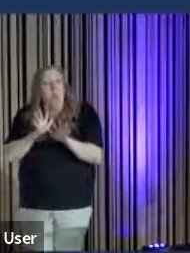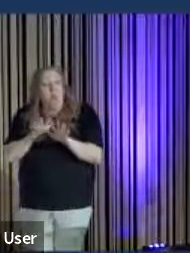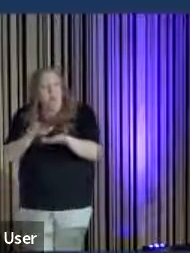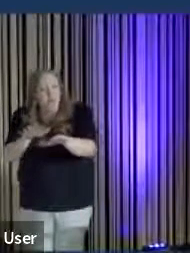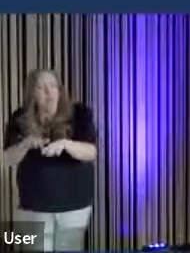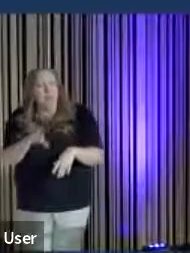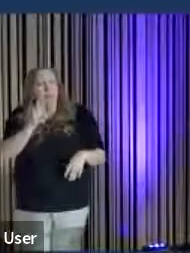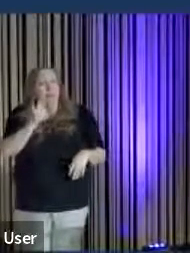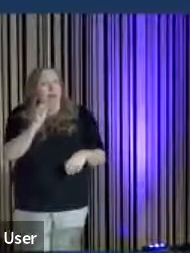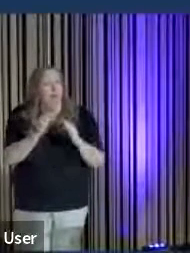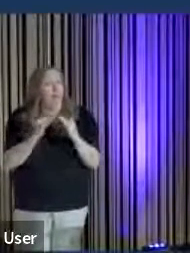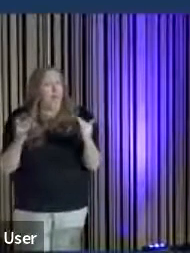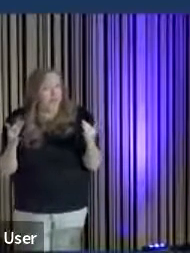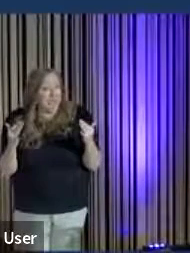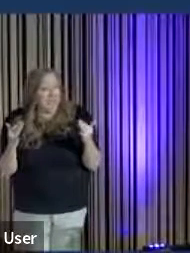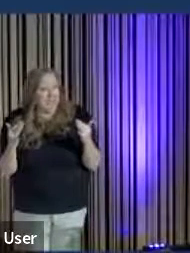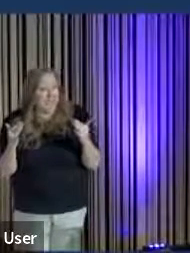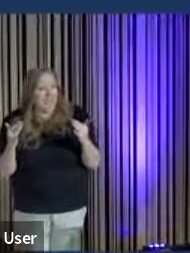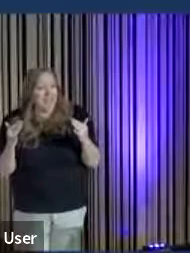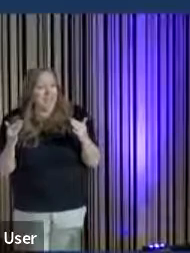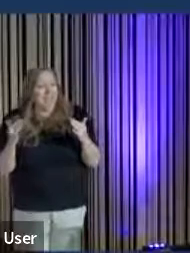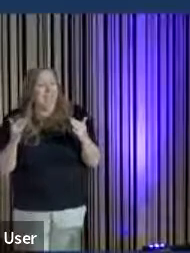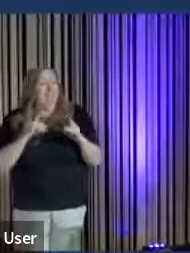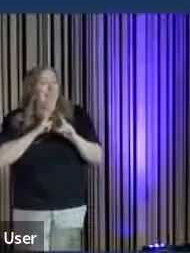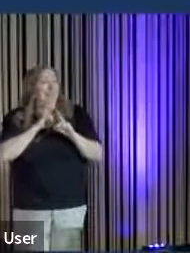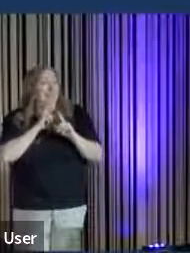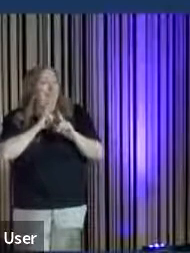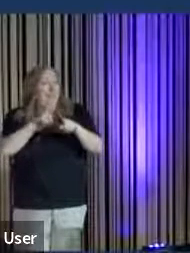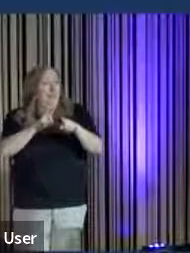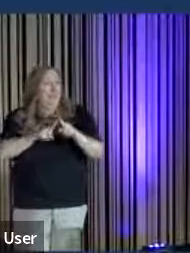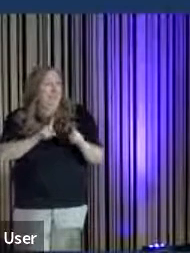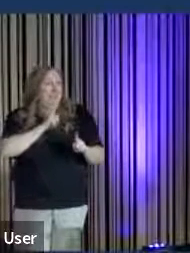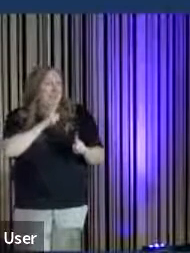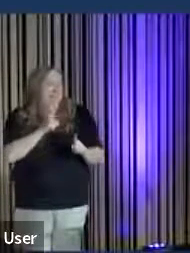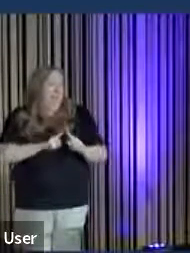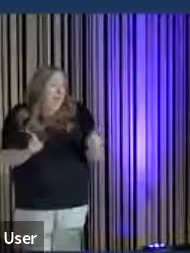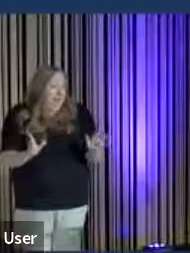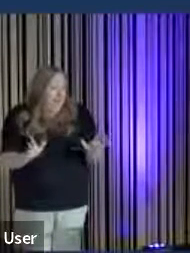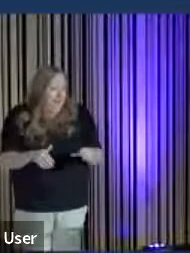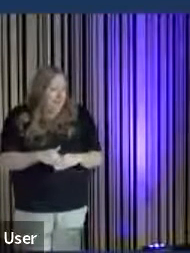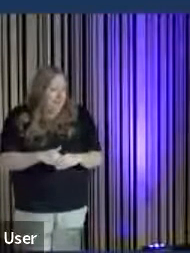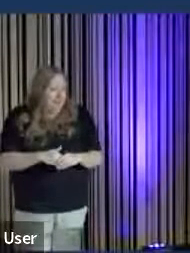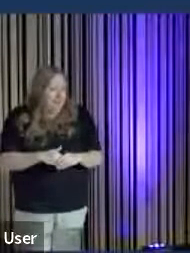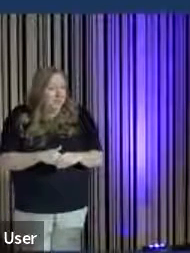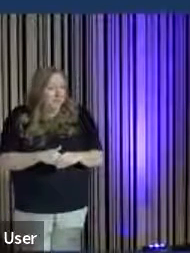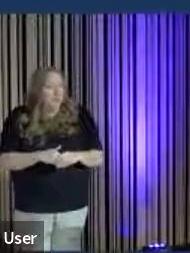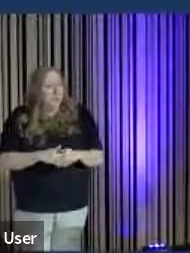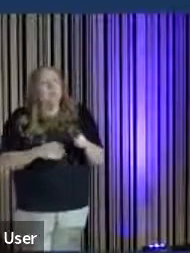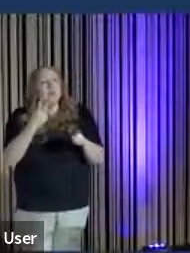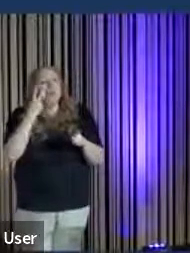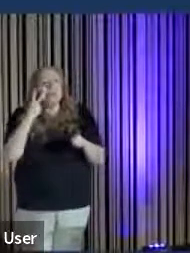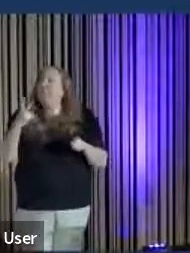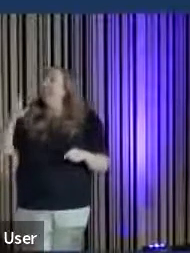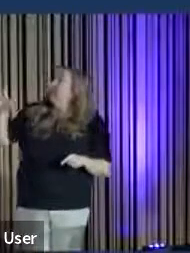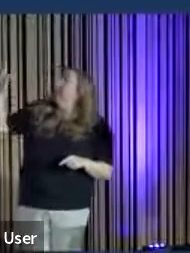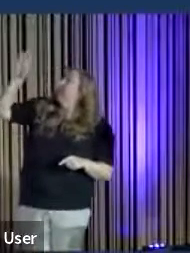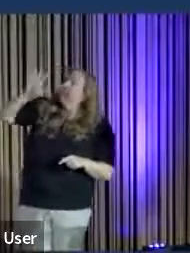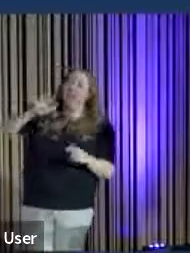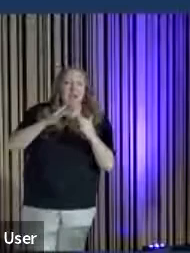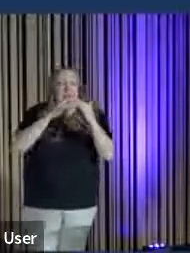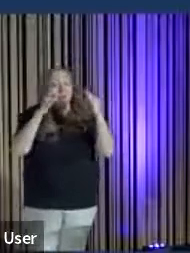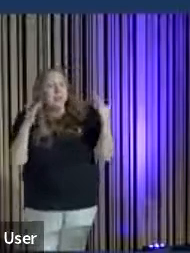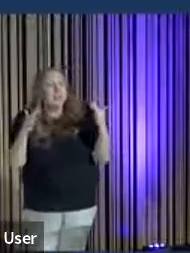is shown on the right side of this slide, and the organisms are shown. Their diversity is represented in terms of